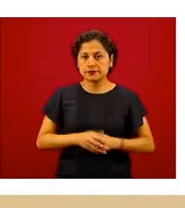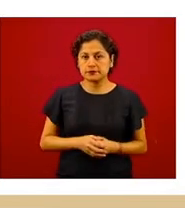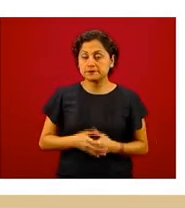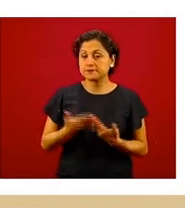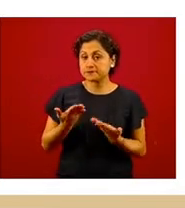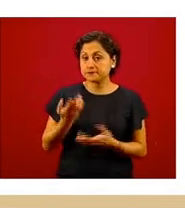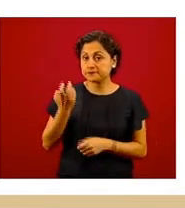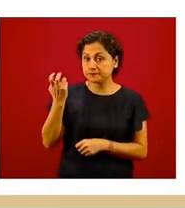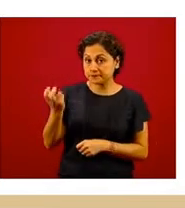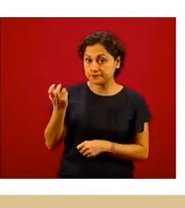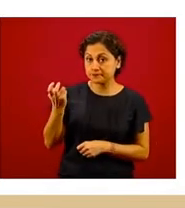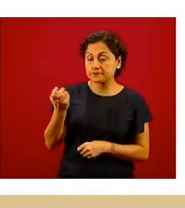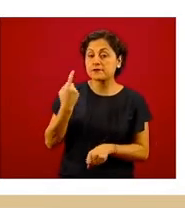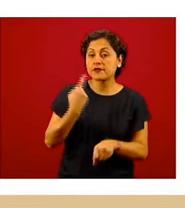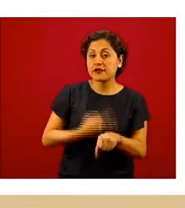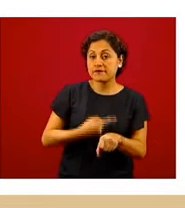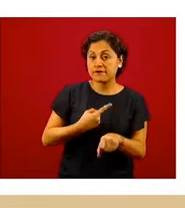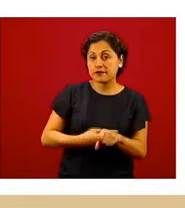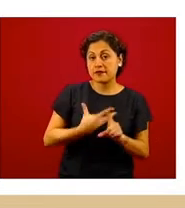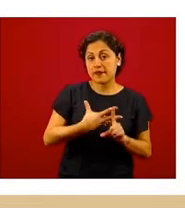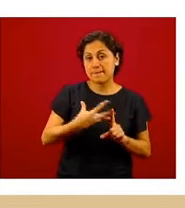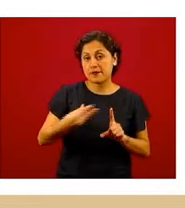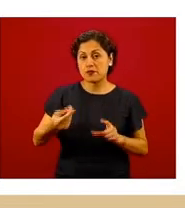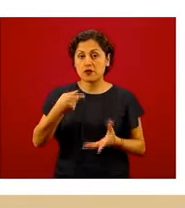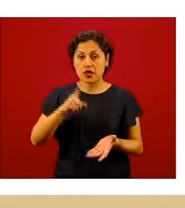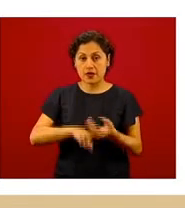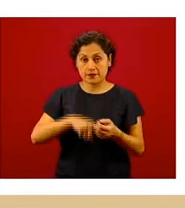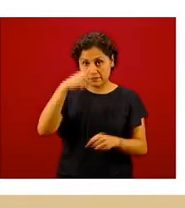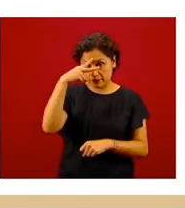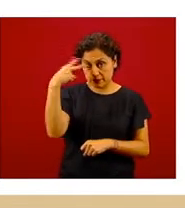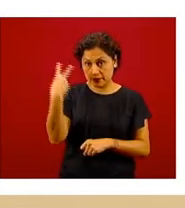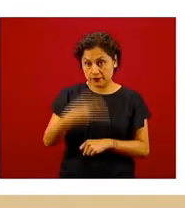So now this shows the epidemic in Mexico, specifically the